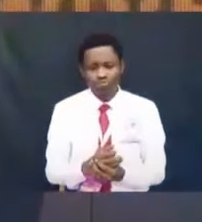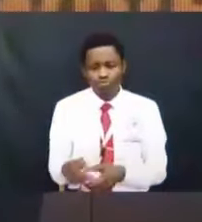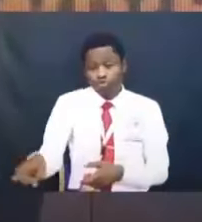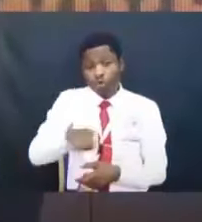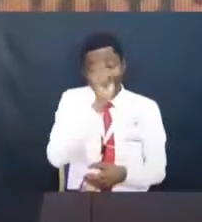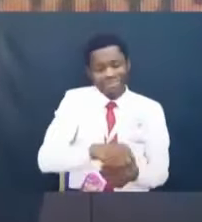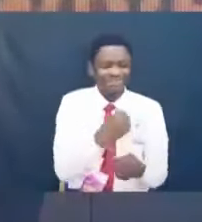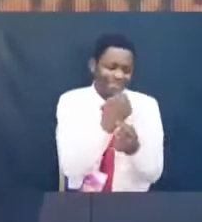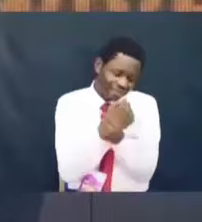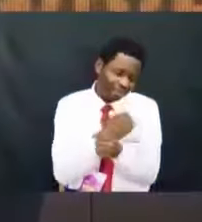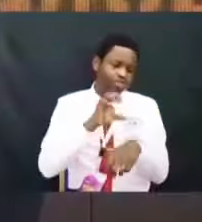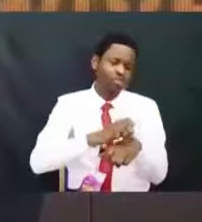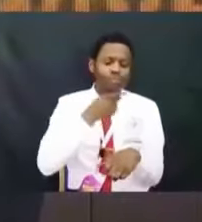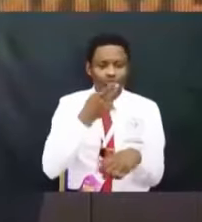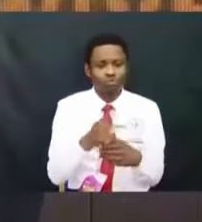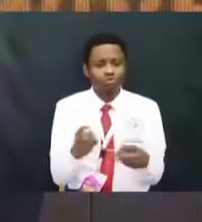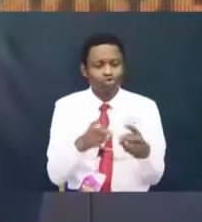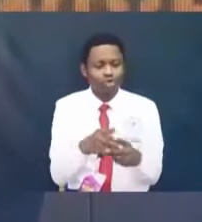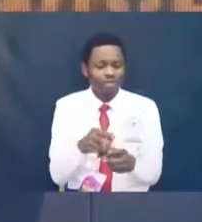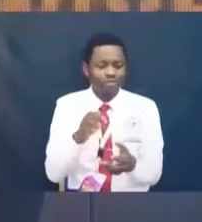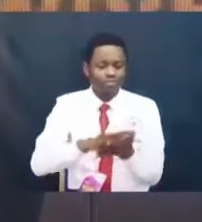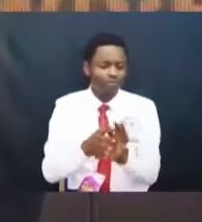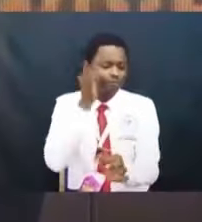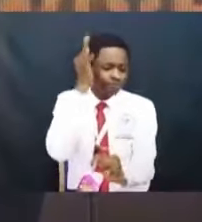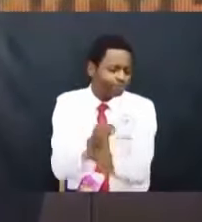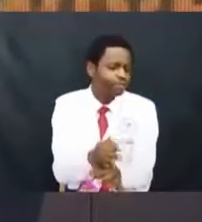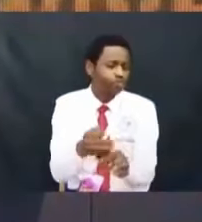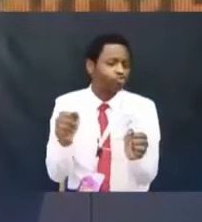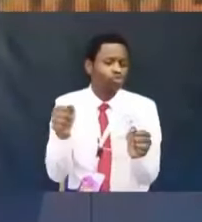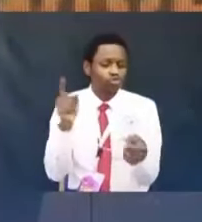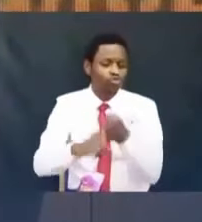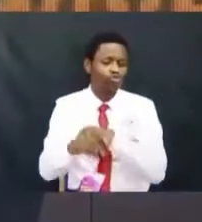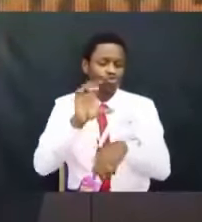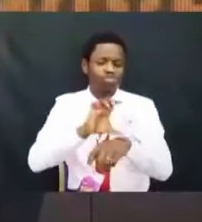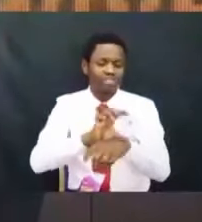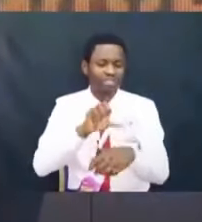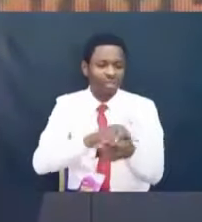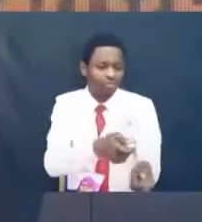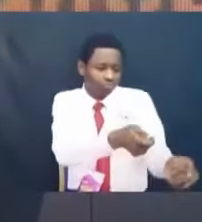faith with the very church that has called you into ministry.